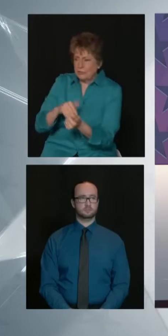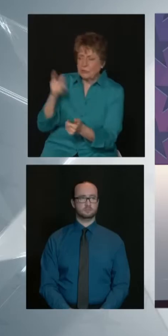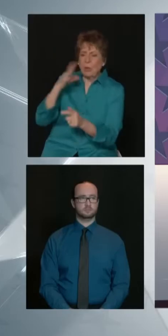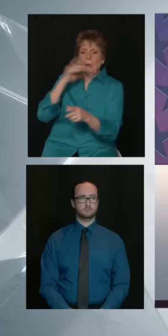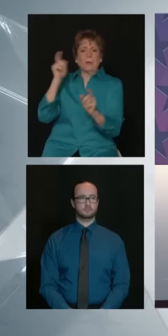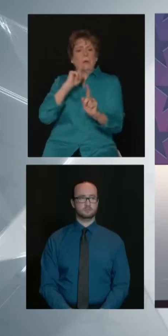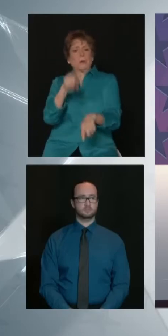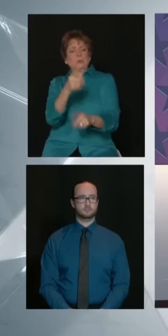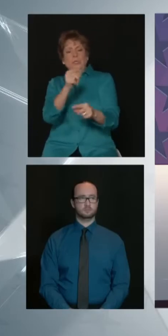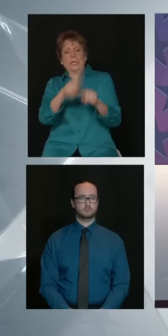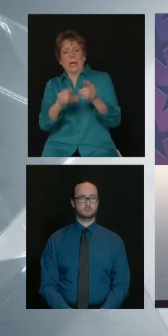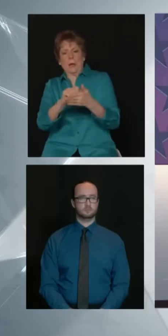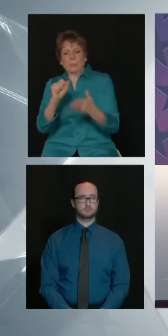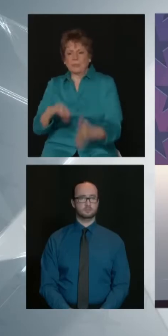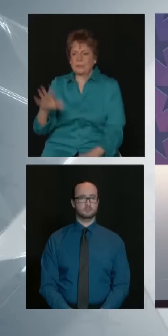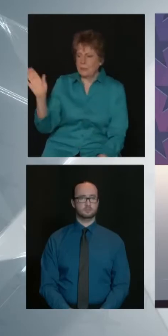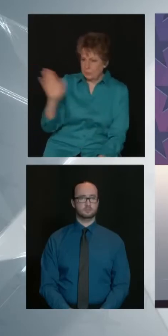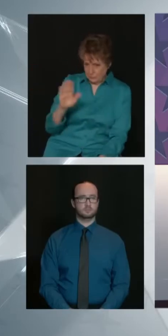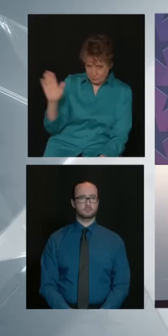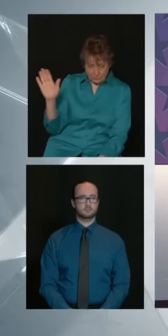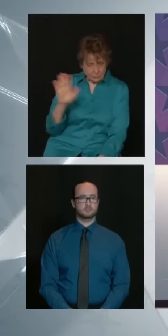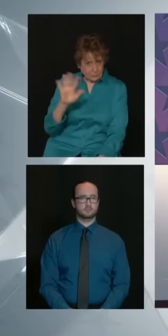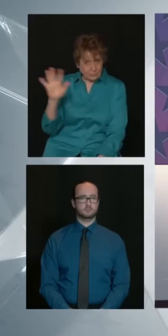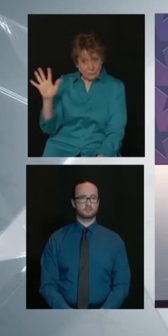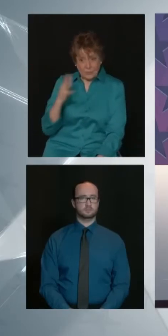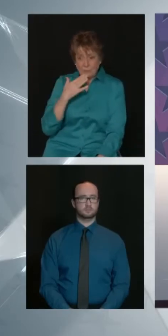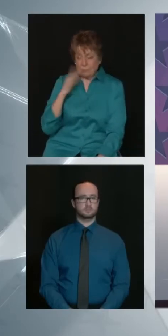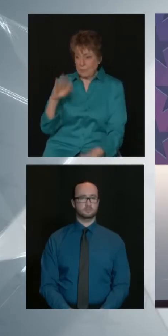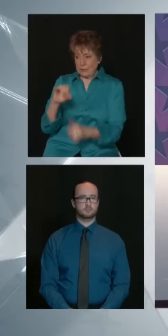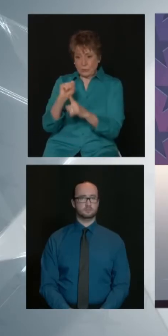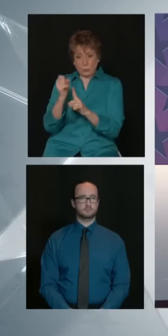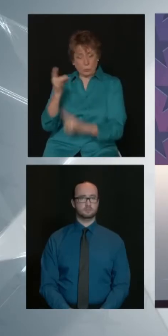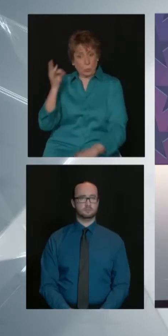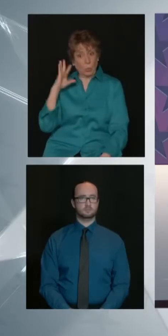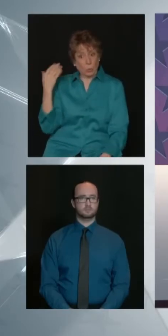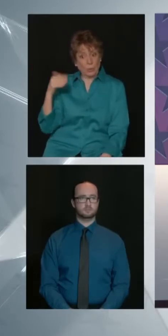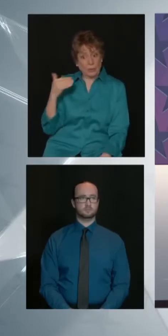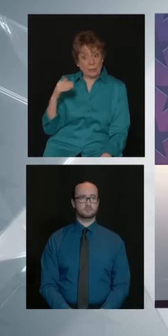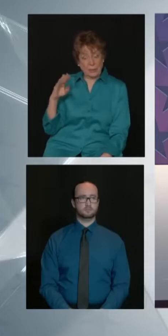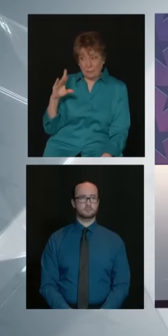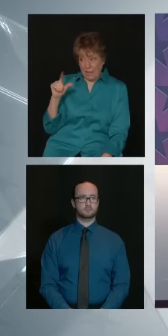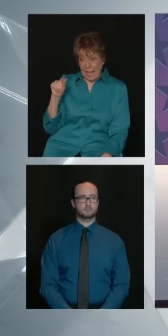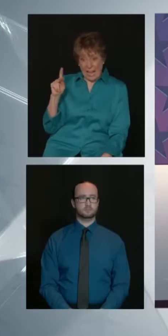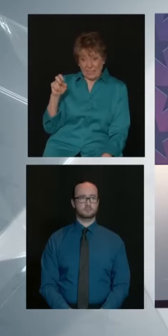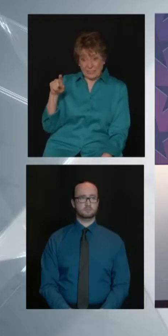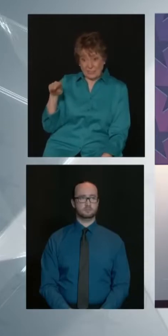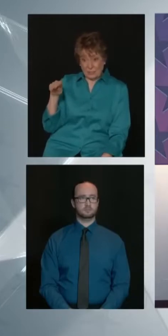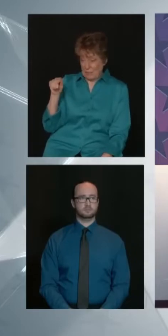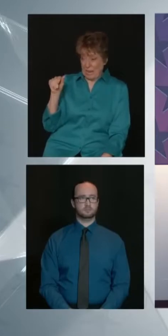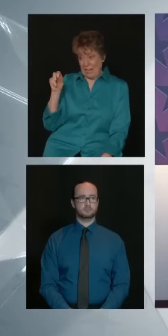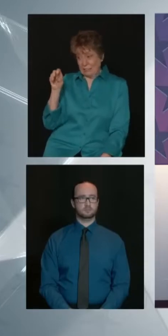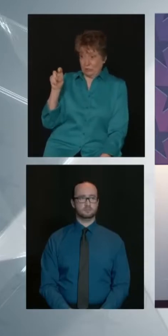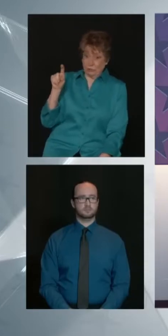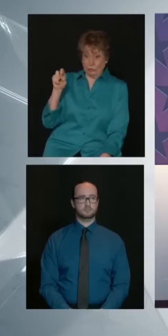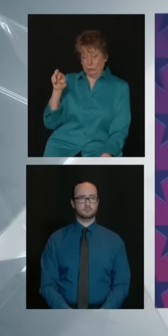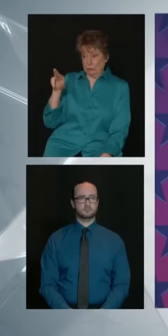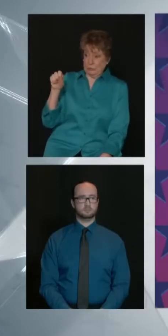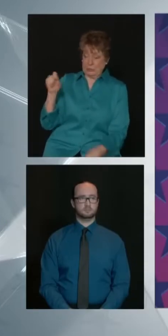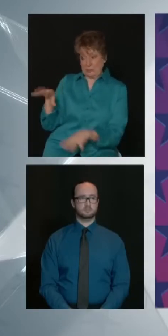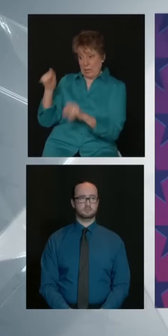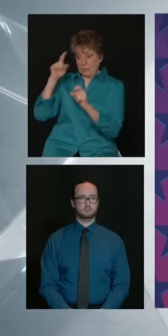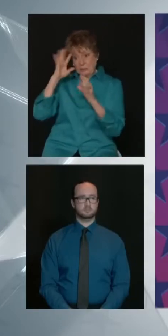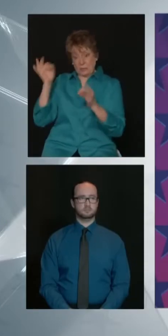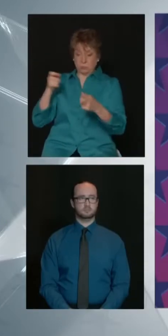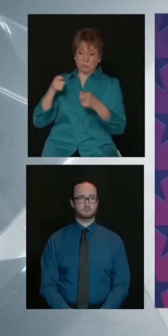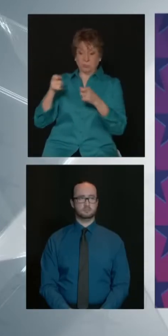bad place for us to be in when my opponent, Blake Masters, is making these decisions for women. All right. I want to get to